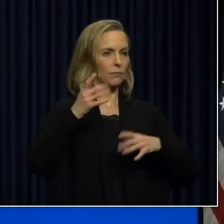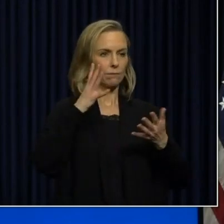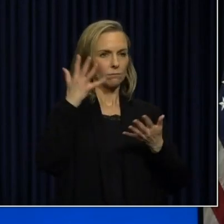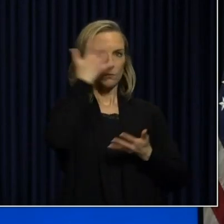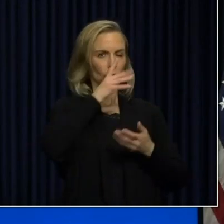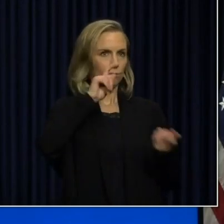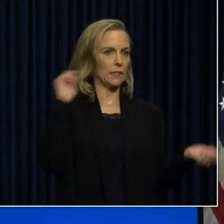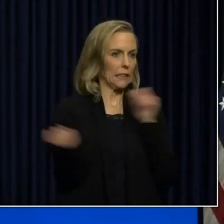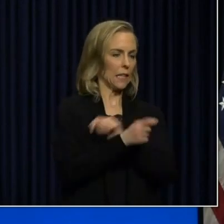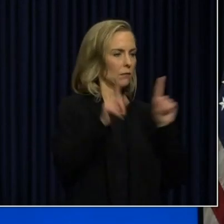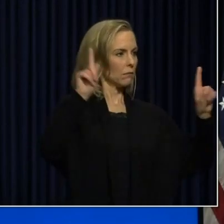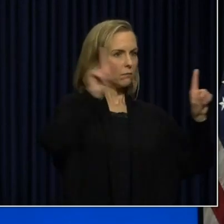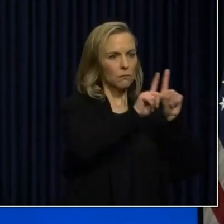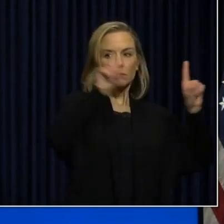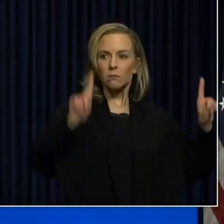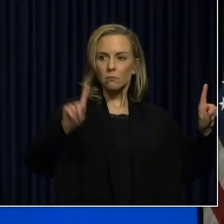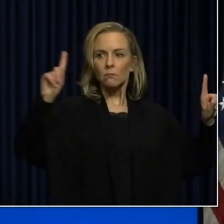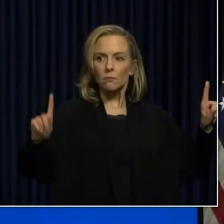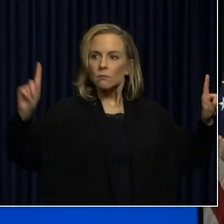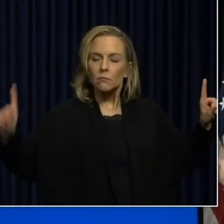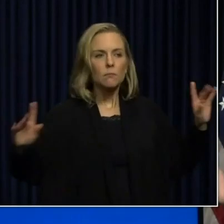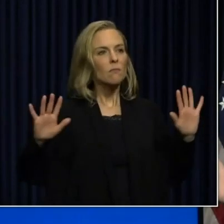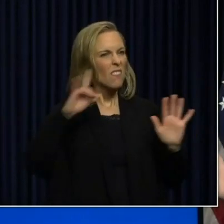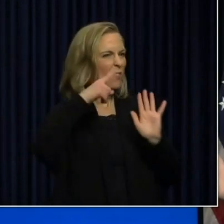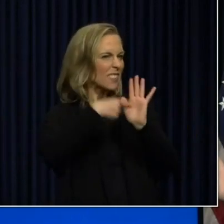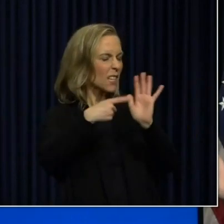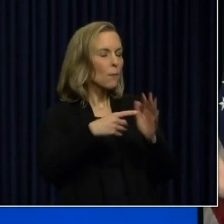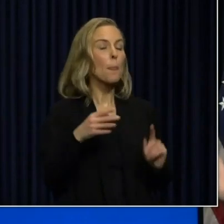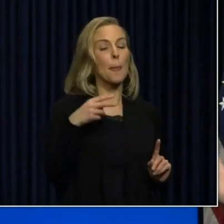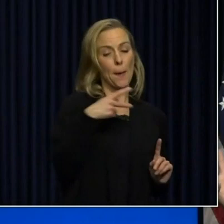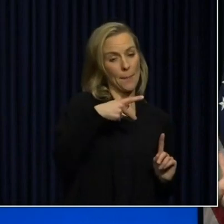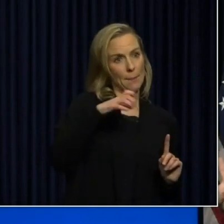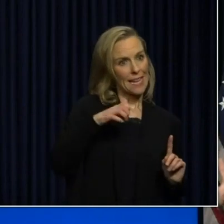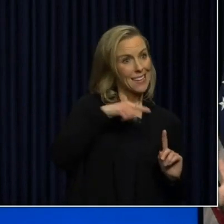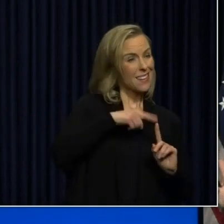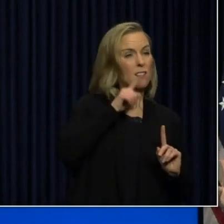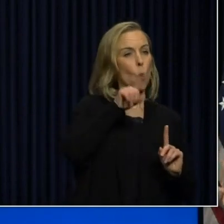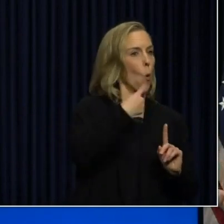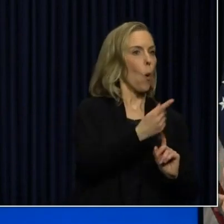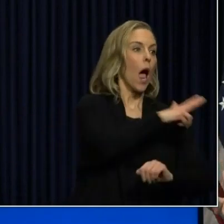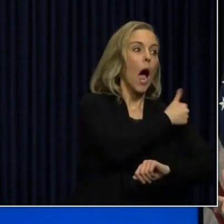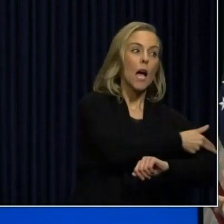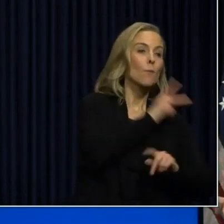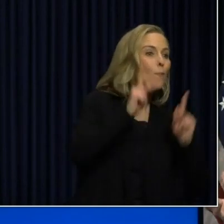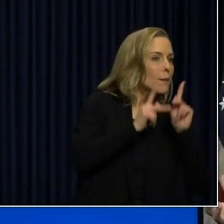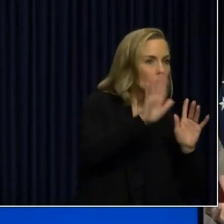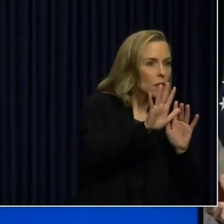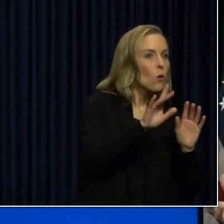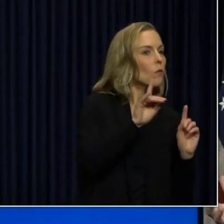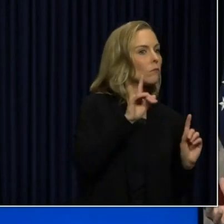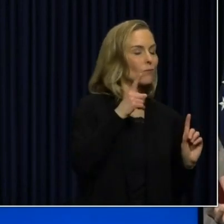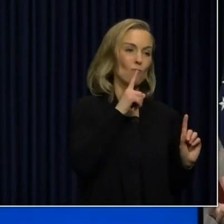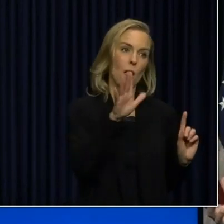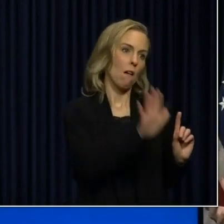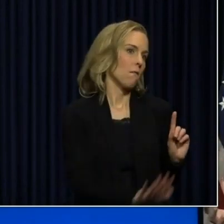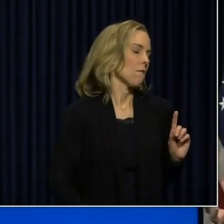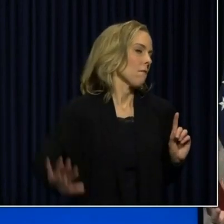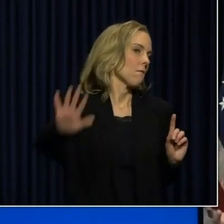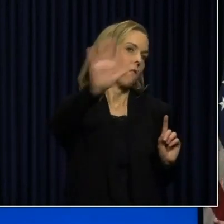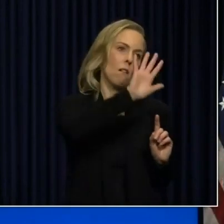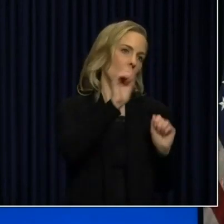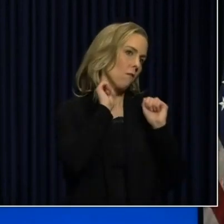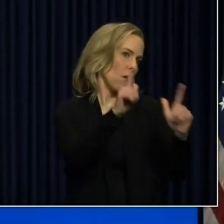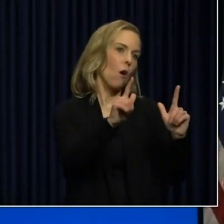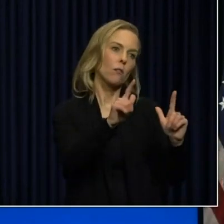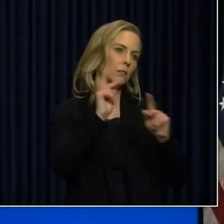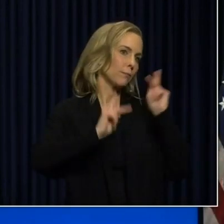take those steps. And so on the PPE, it's not just the hospital folks. It's also going to be really throughout our society until we